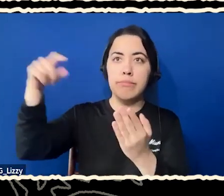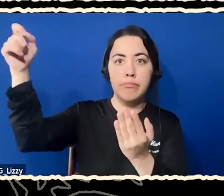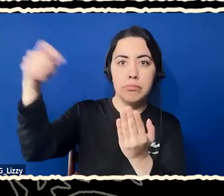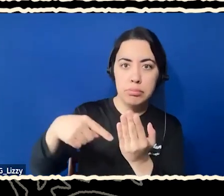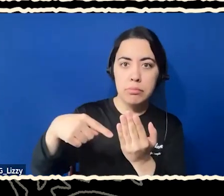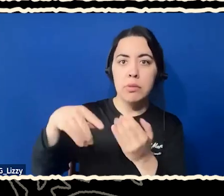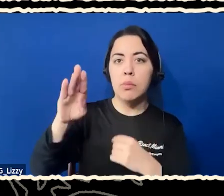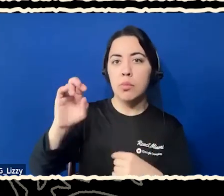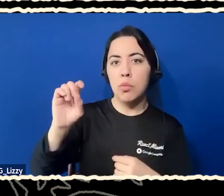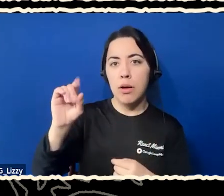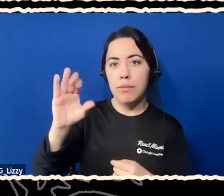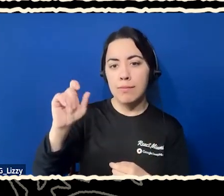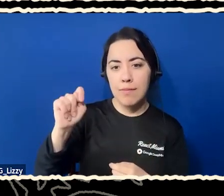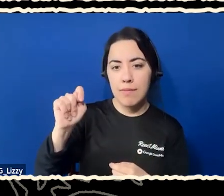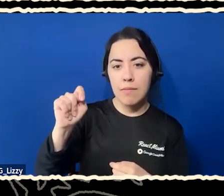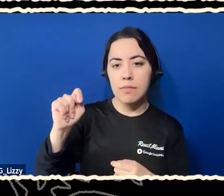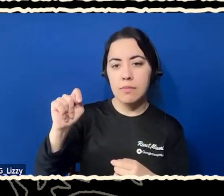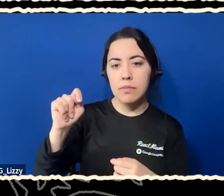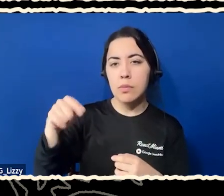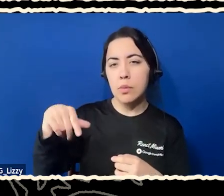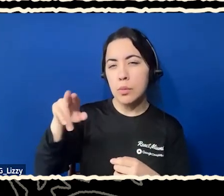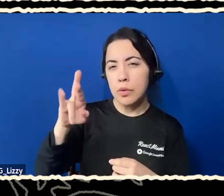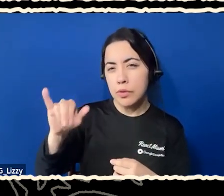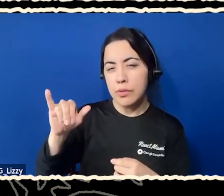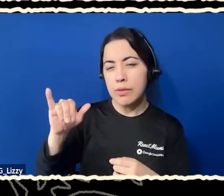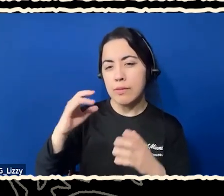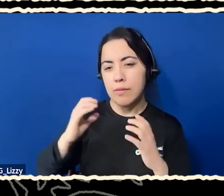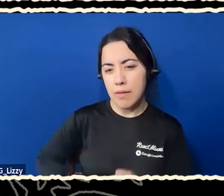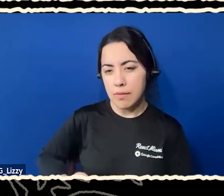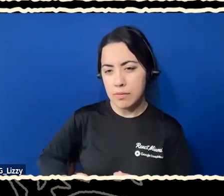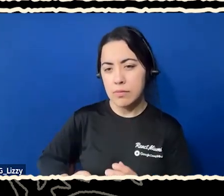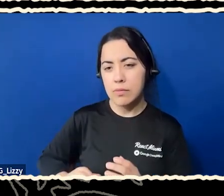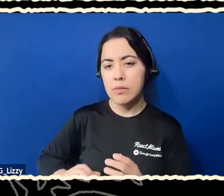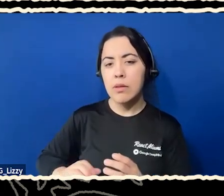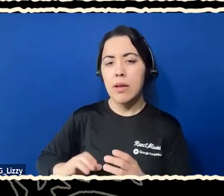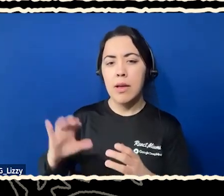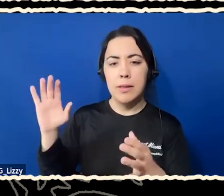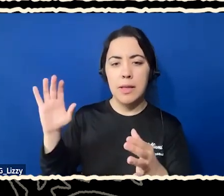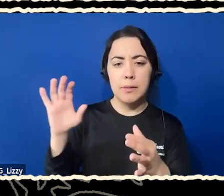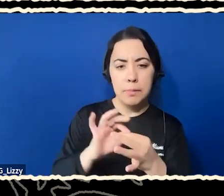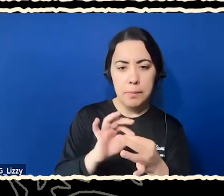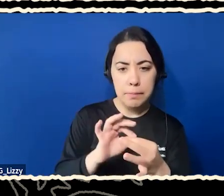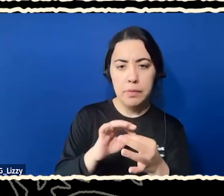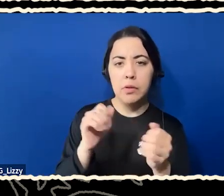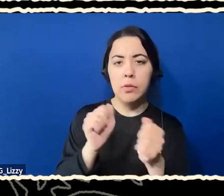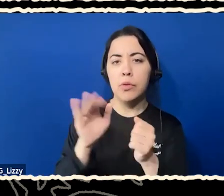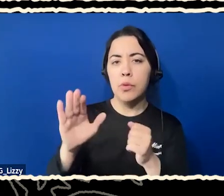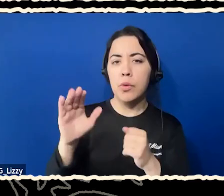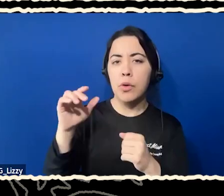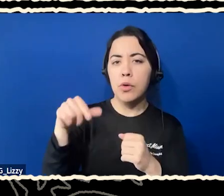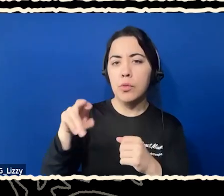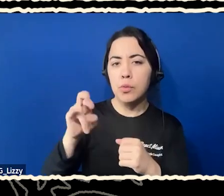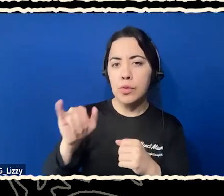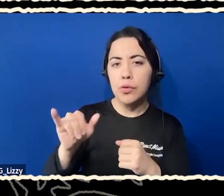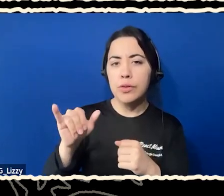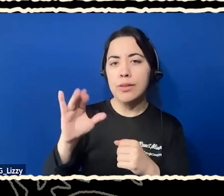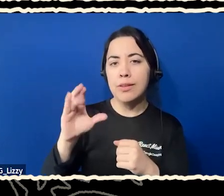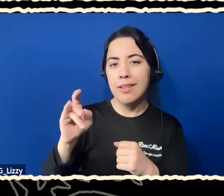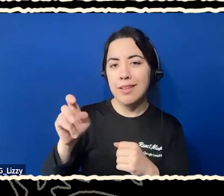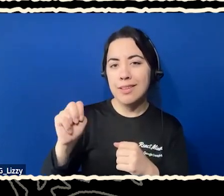here. And then tied it within your query client instance by using this broadcast query